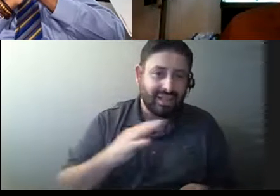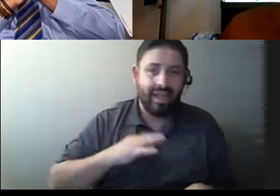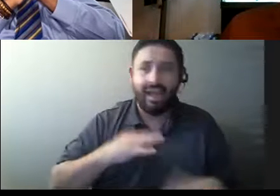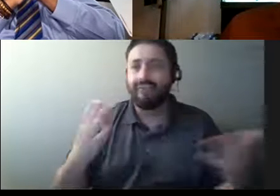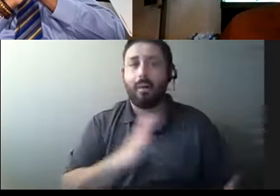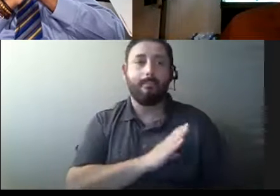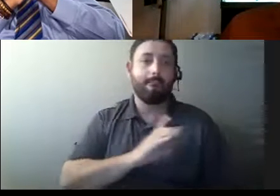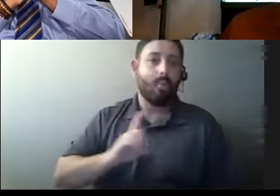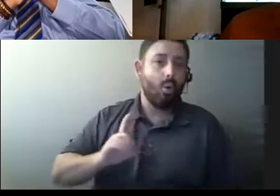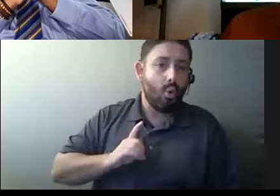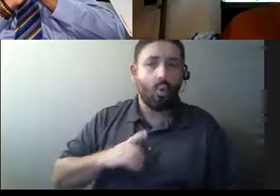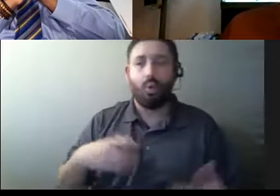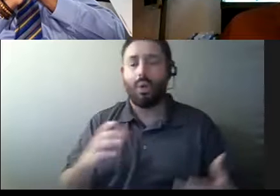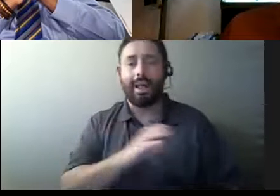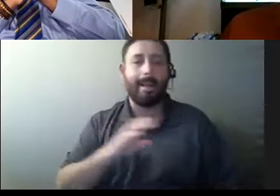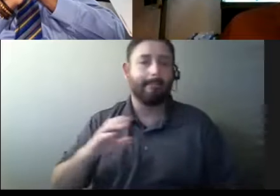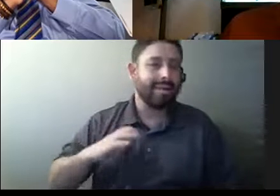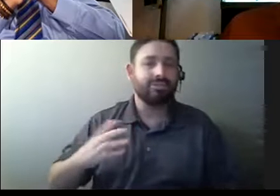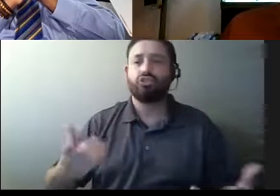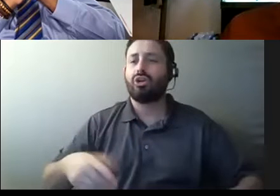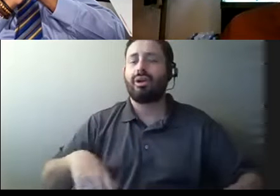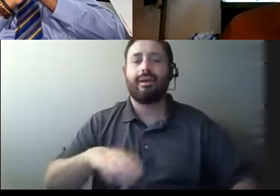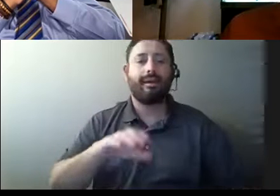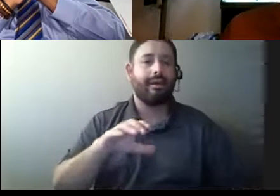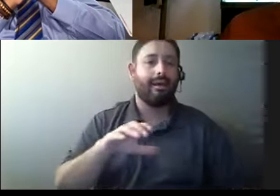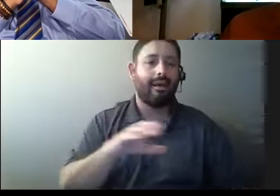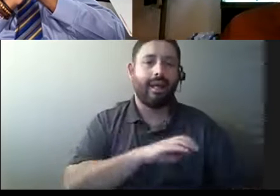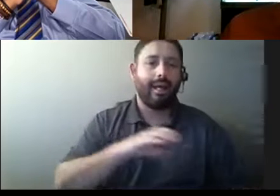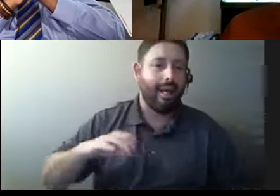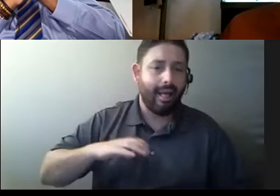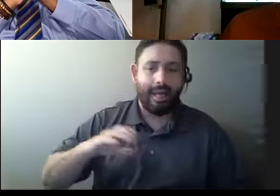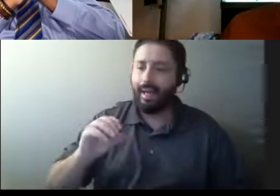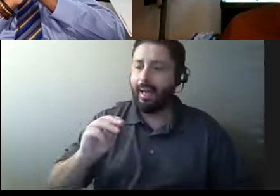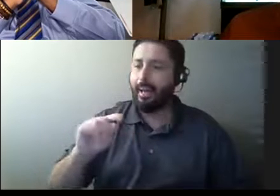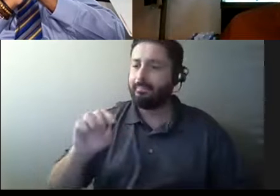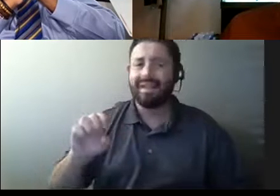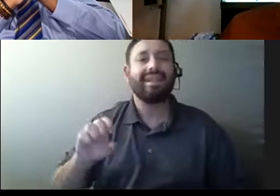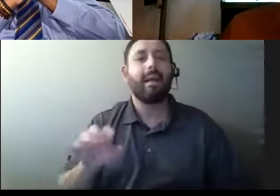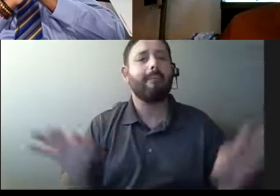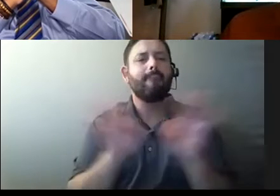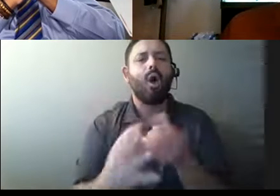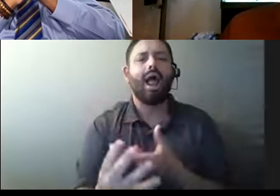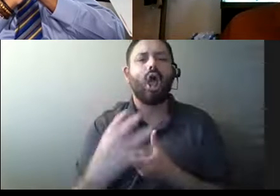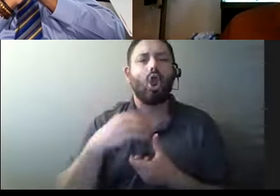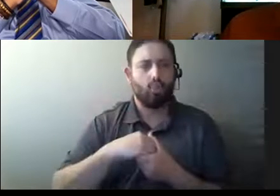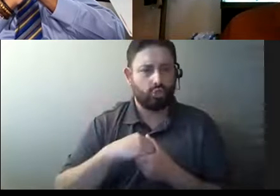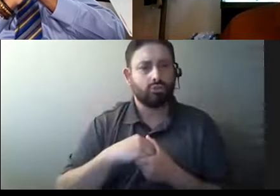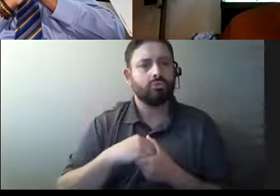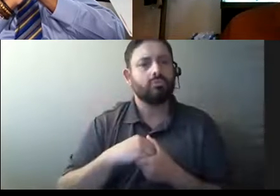commissions, whether it be committees, whatever it is, it'll be an opportunity through inclusion to be a part of the office at the city level. Thank